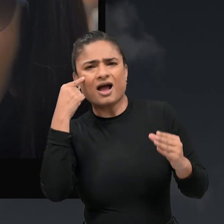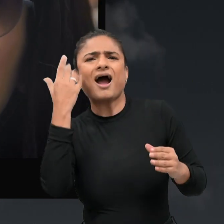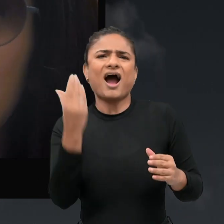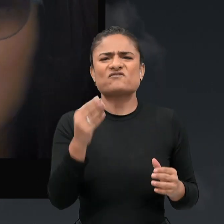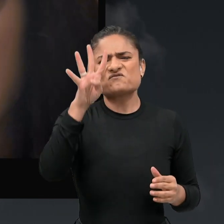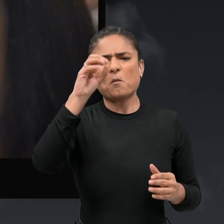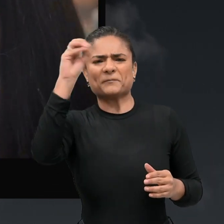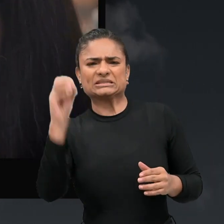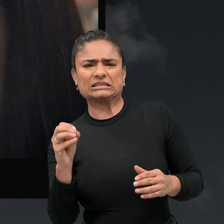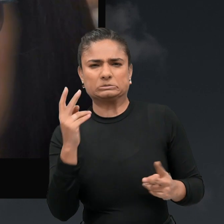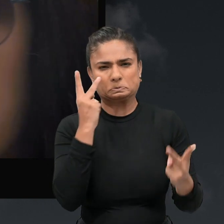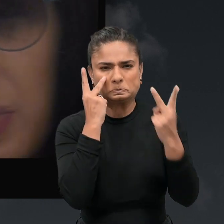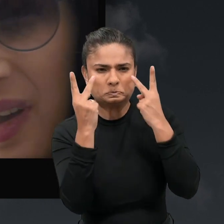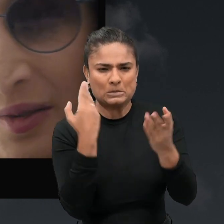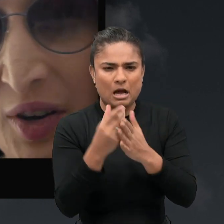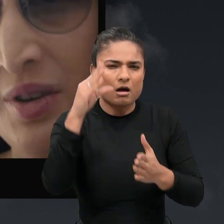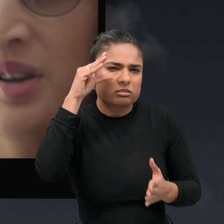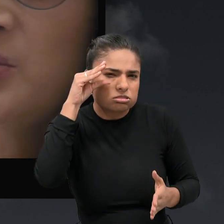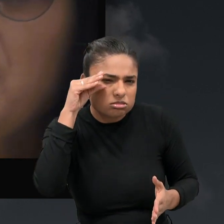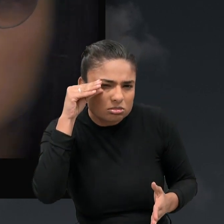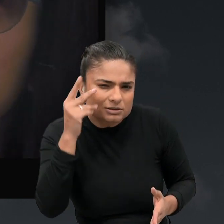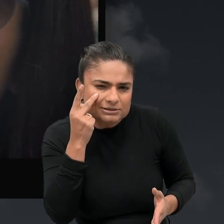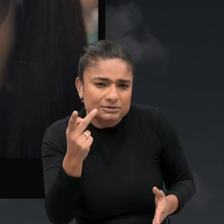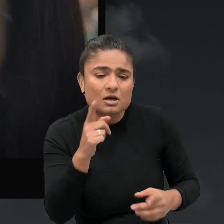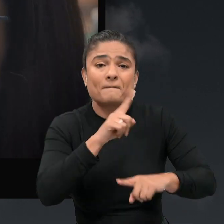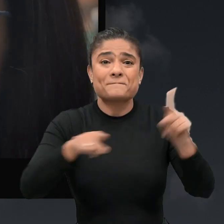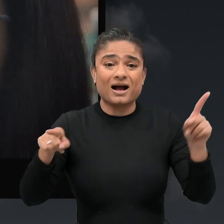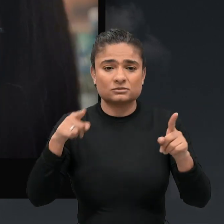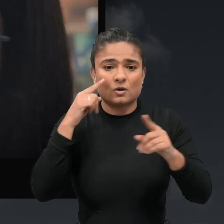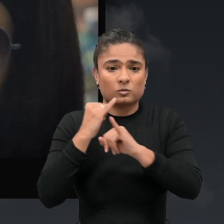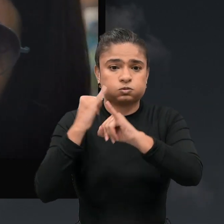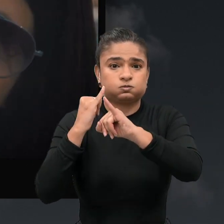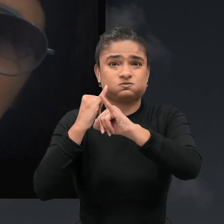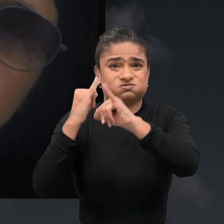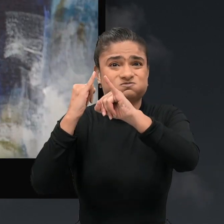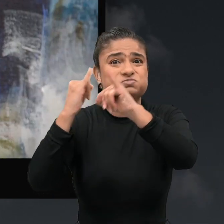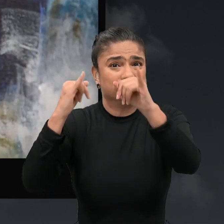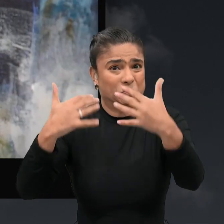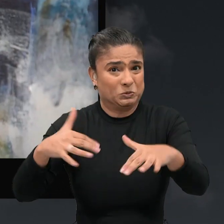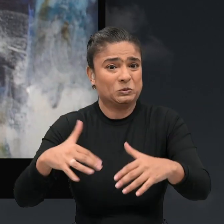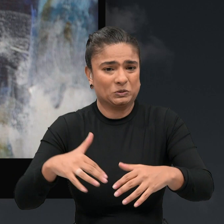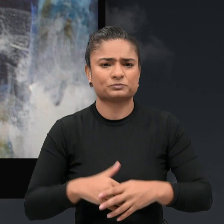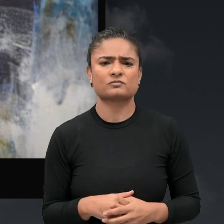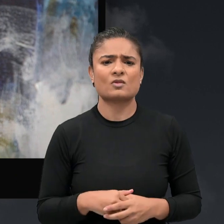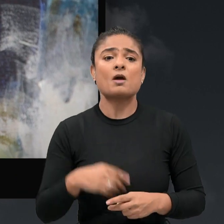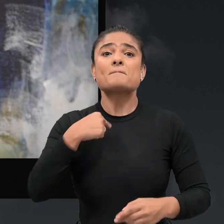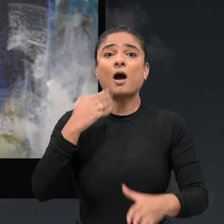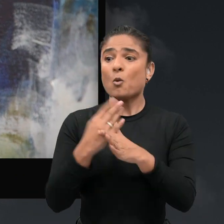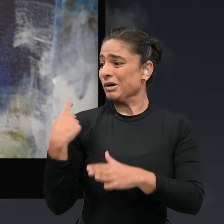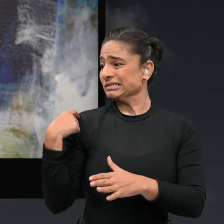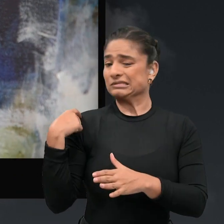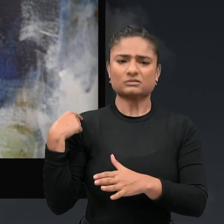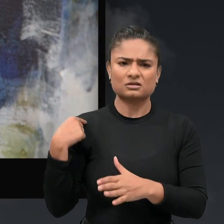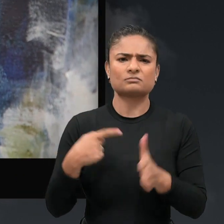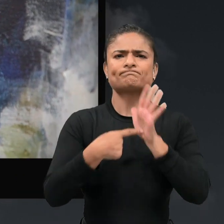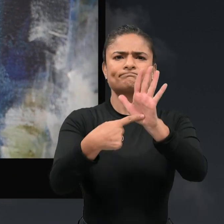in my left eye I have about 4% vision at the moment, although it does fluctuate. My latest